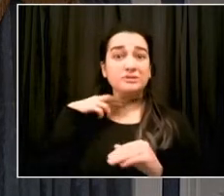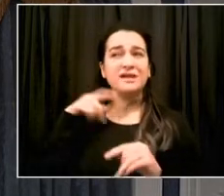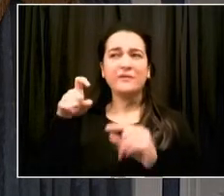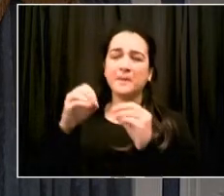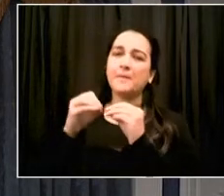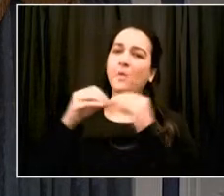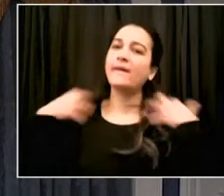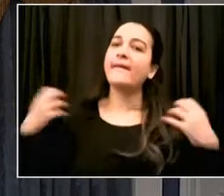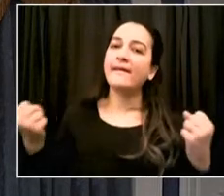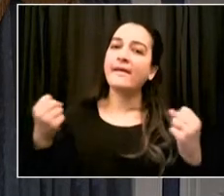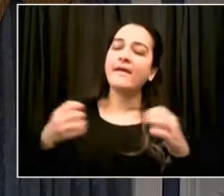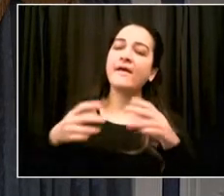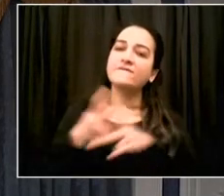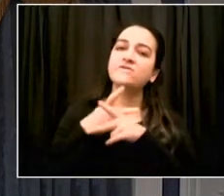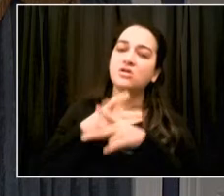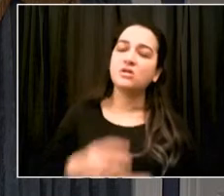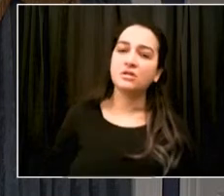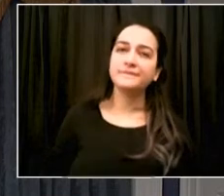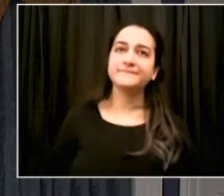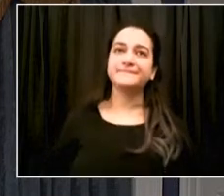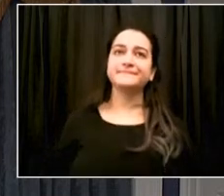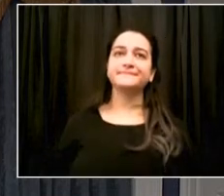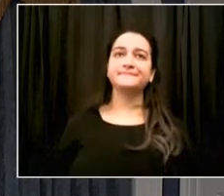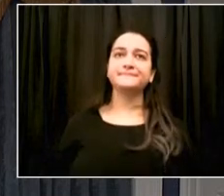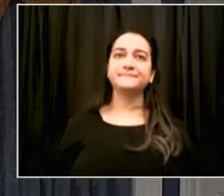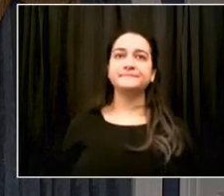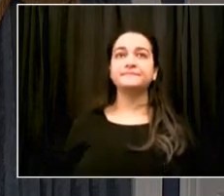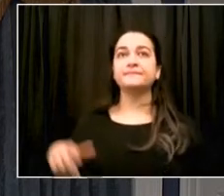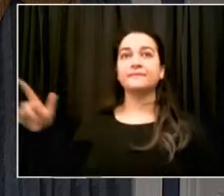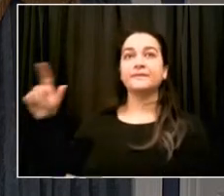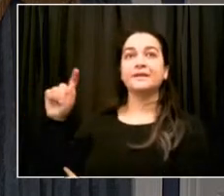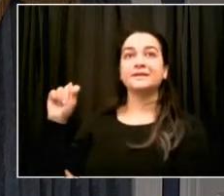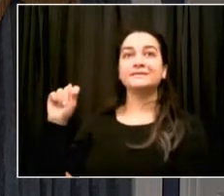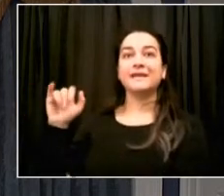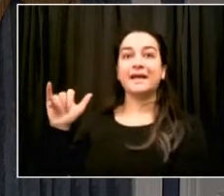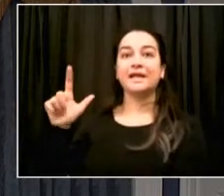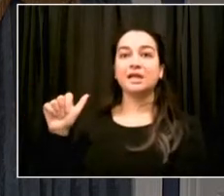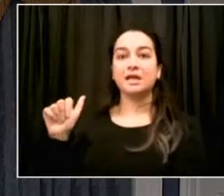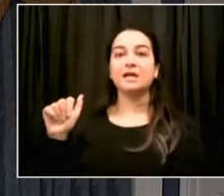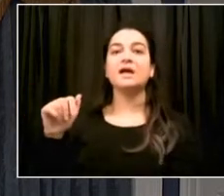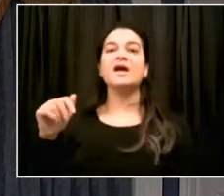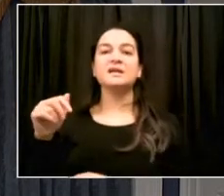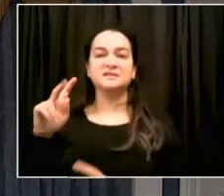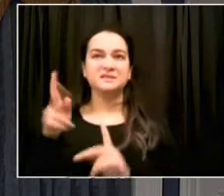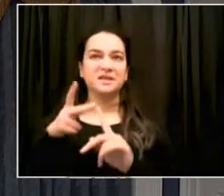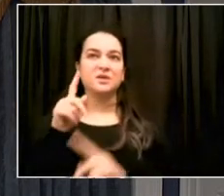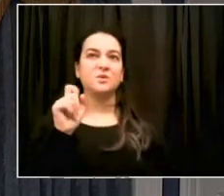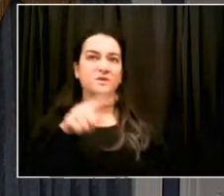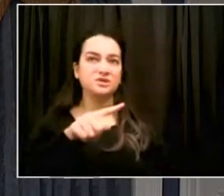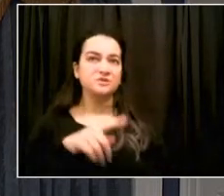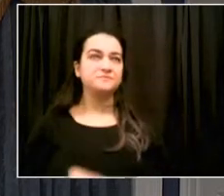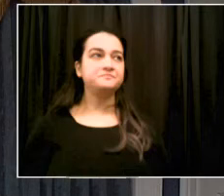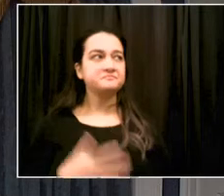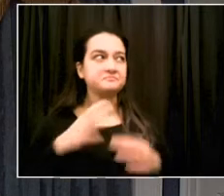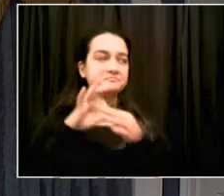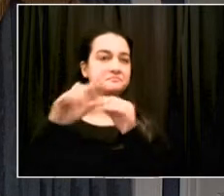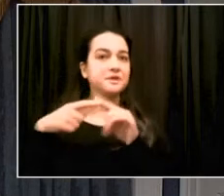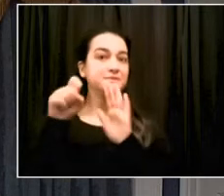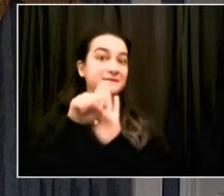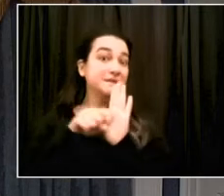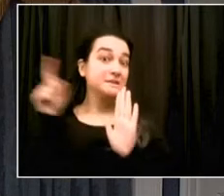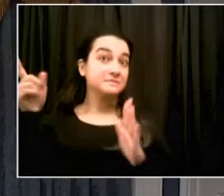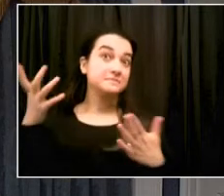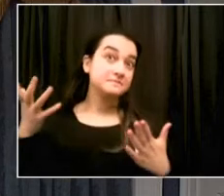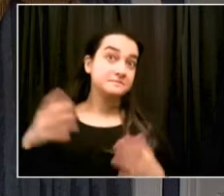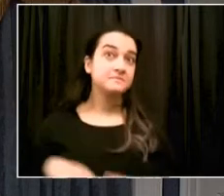also say, is directing to the state, but it's about the governor's announcement a couple weeks back about wedding receptions being able to return on